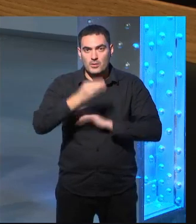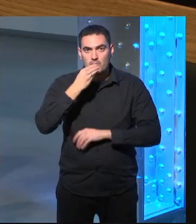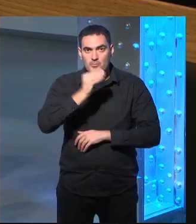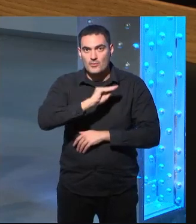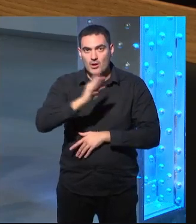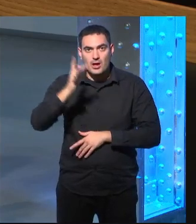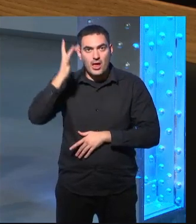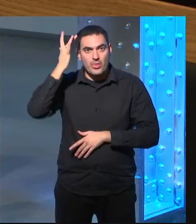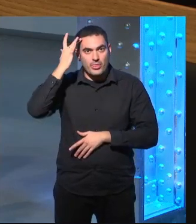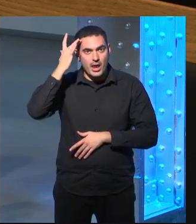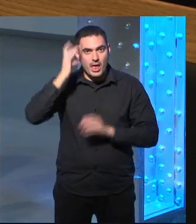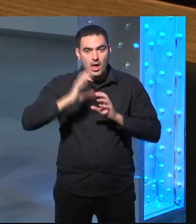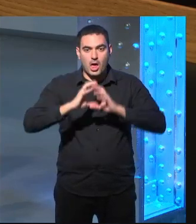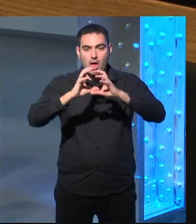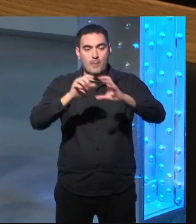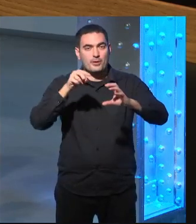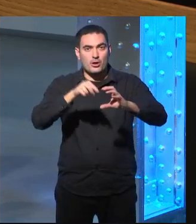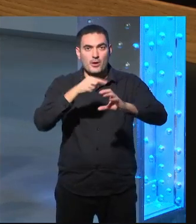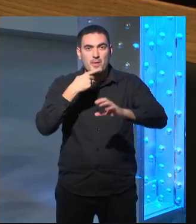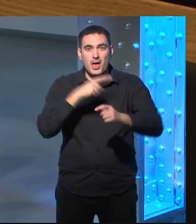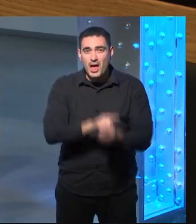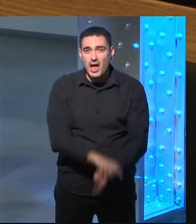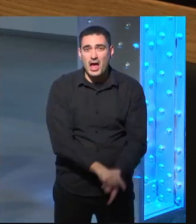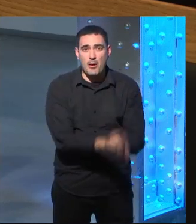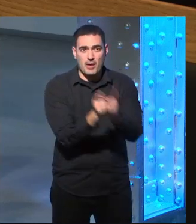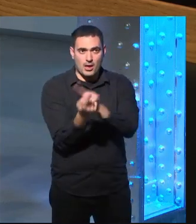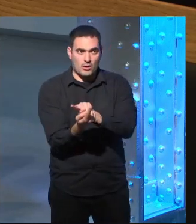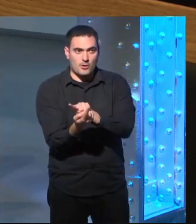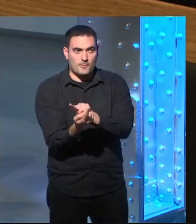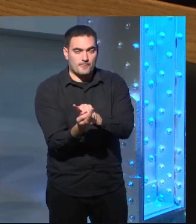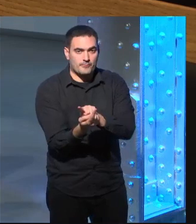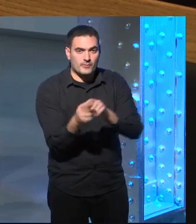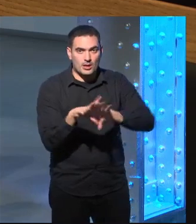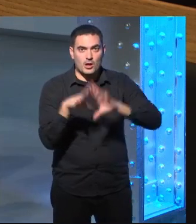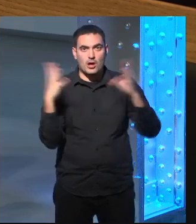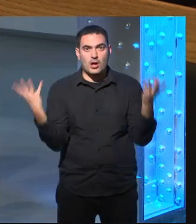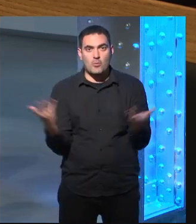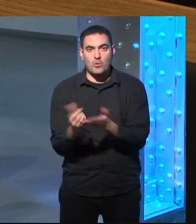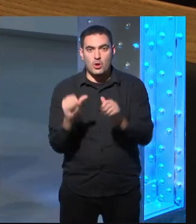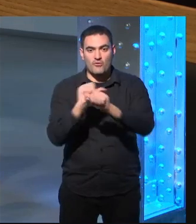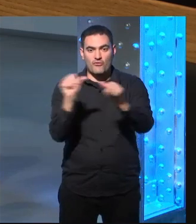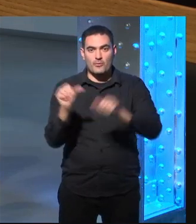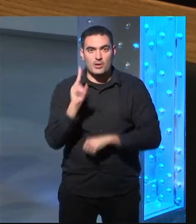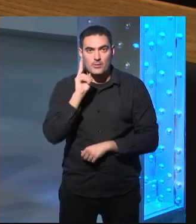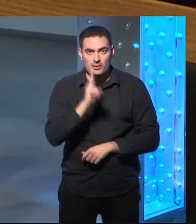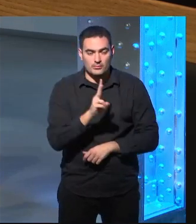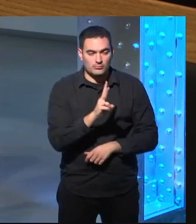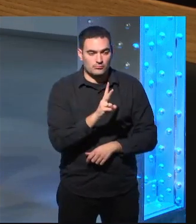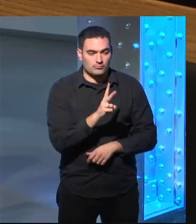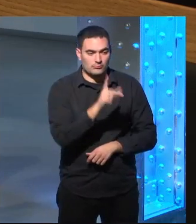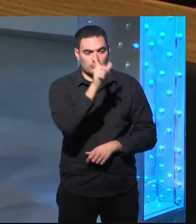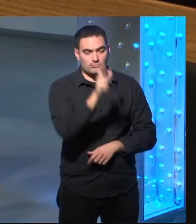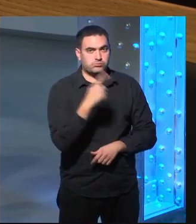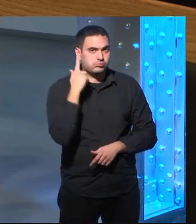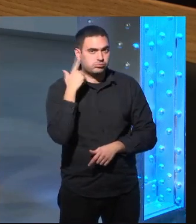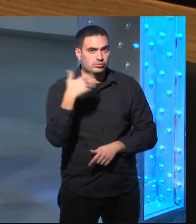people who are carrying out the best brain program in the world. He has taught us how much the view on the